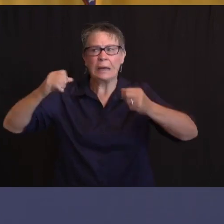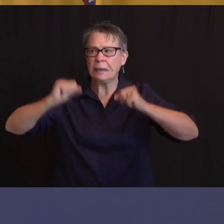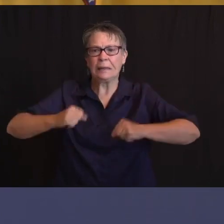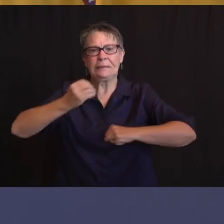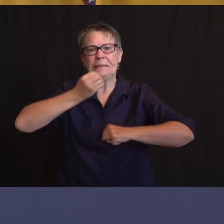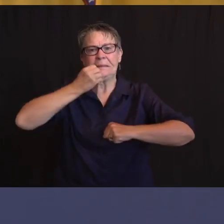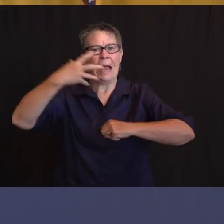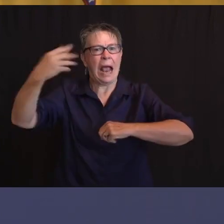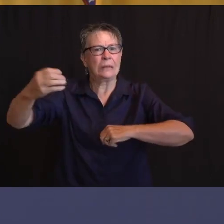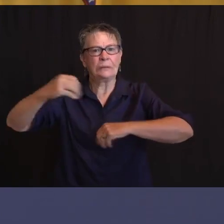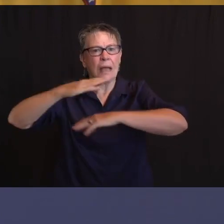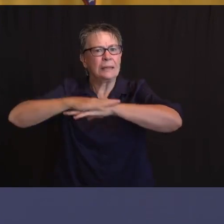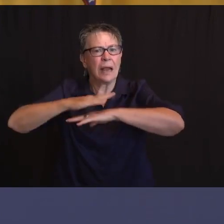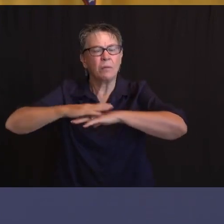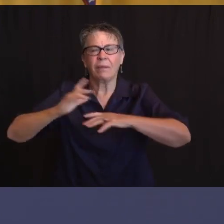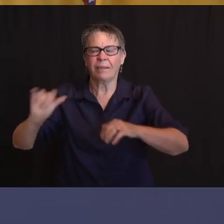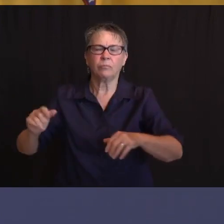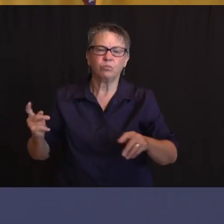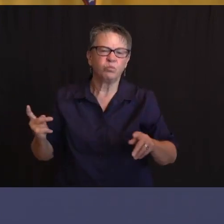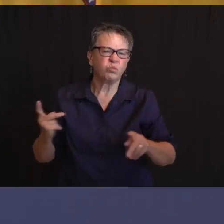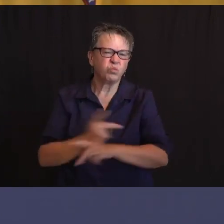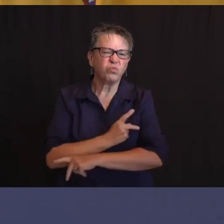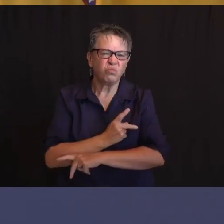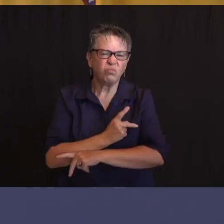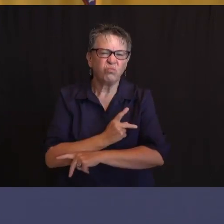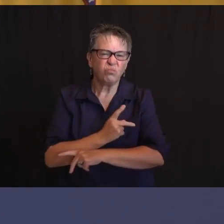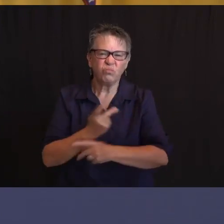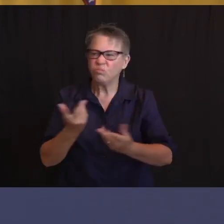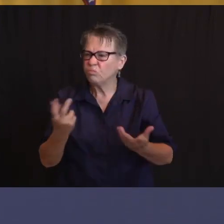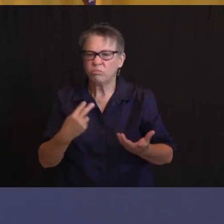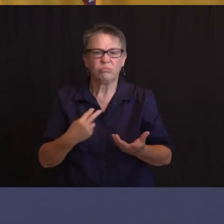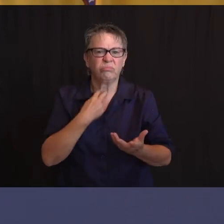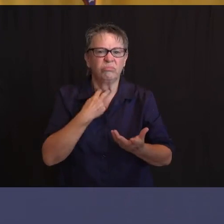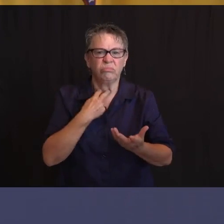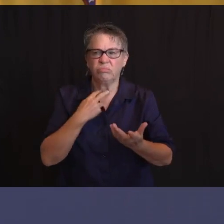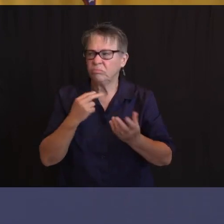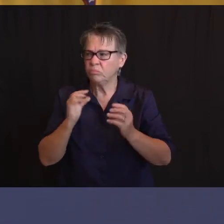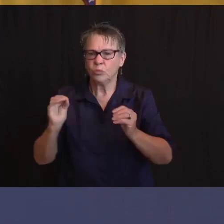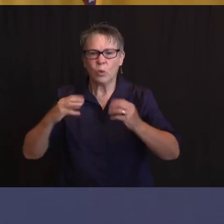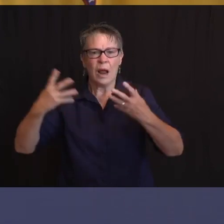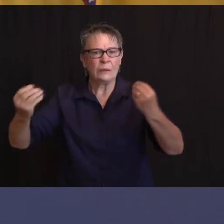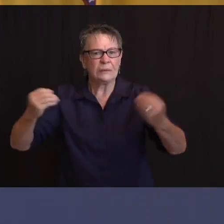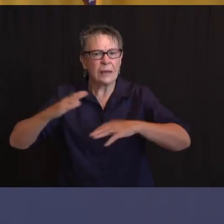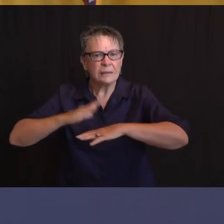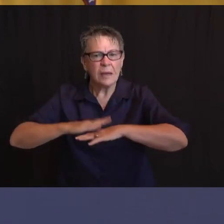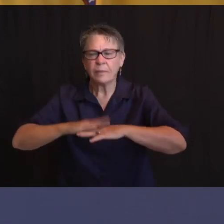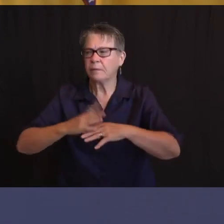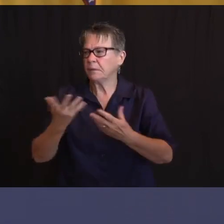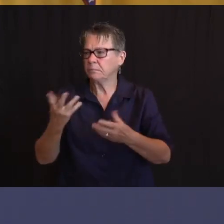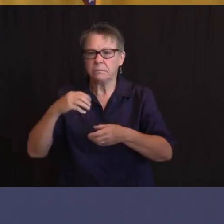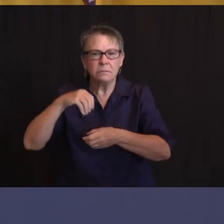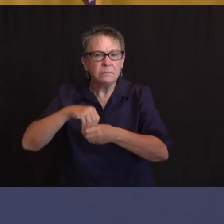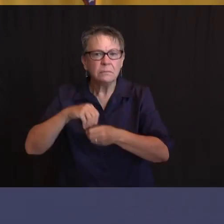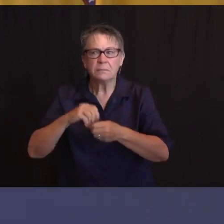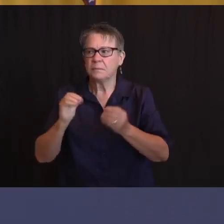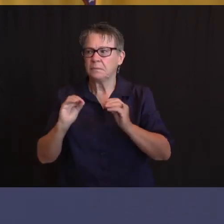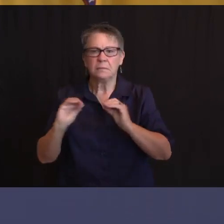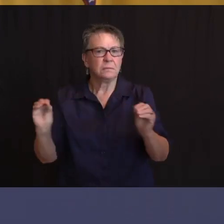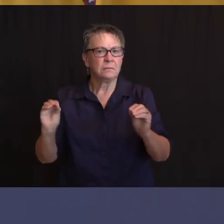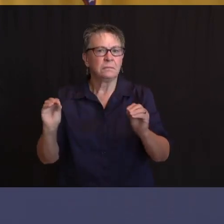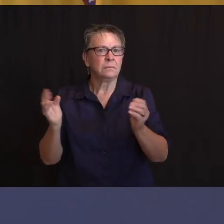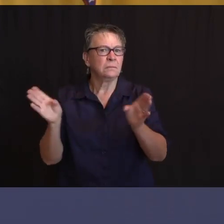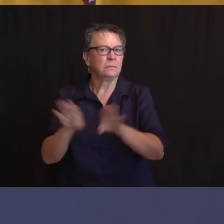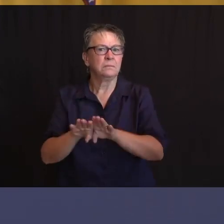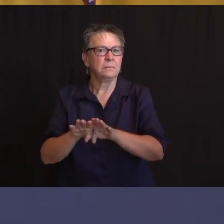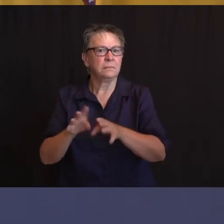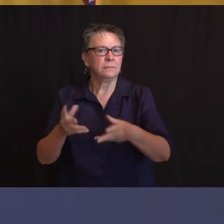mentioned, Avenue. It's not like the Lakeside Diner where I've seen the pictures and you can dine outdoors. And so, folks, it's got to be,